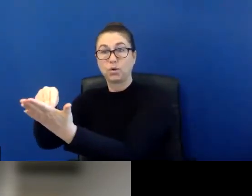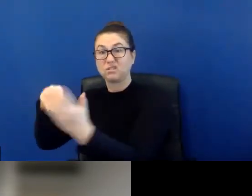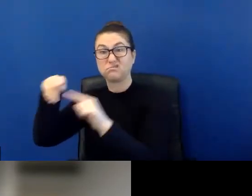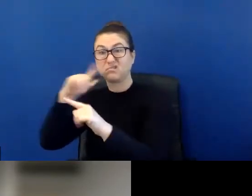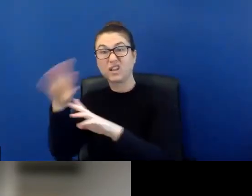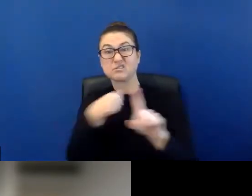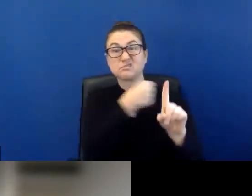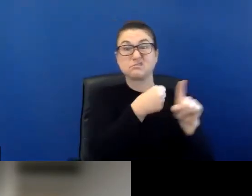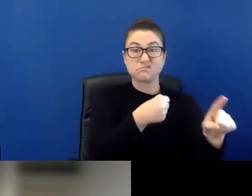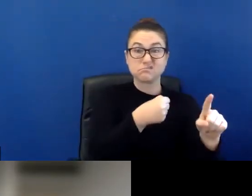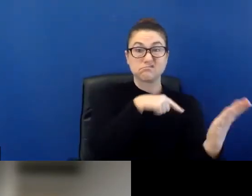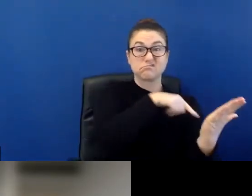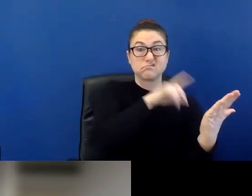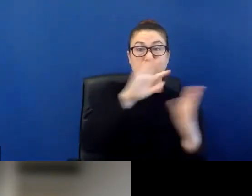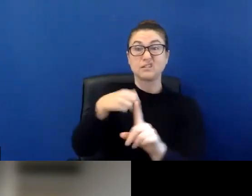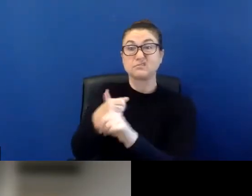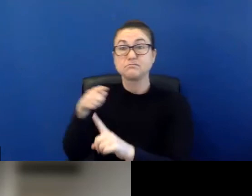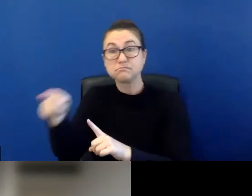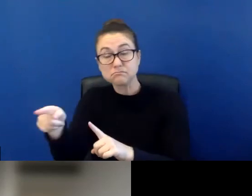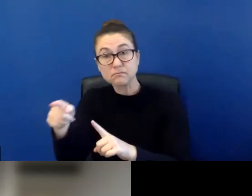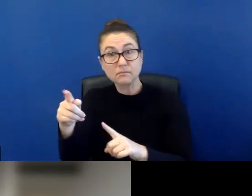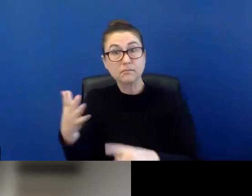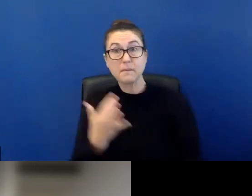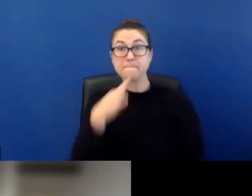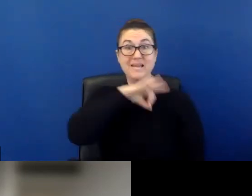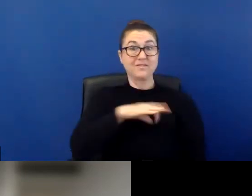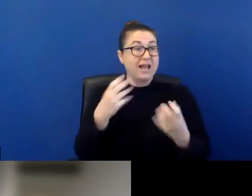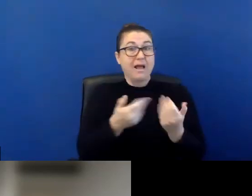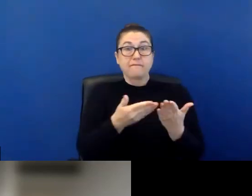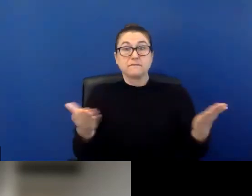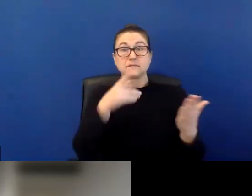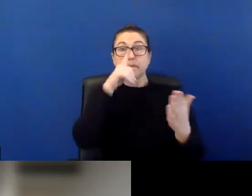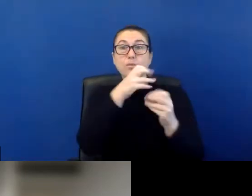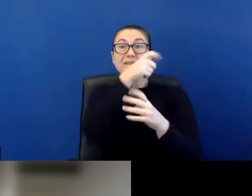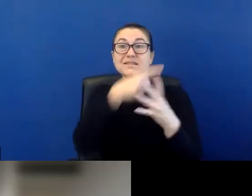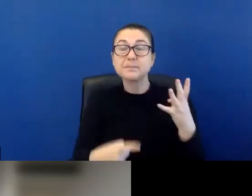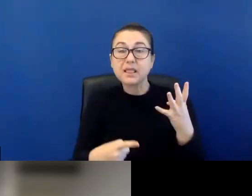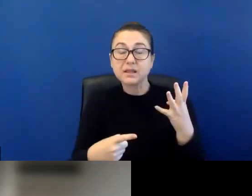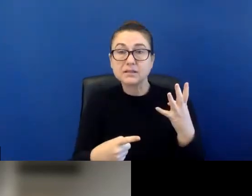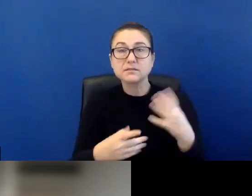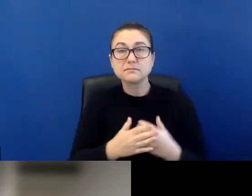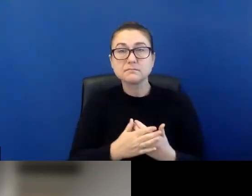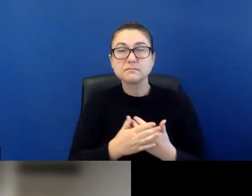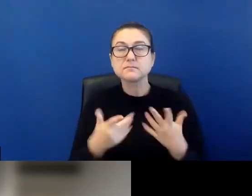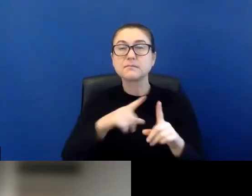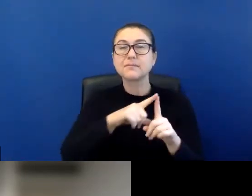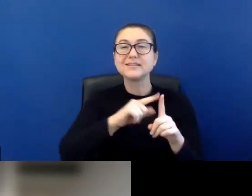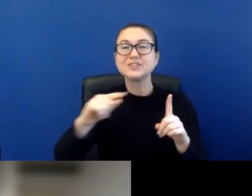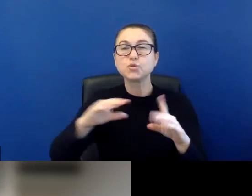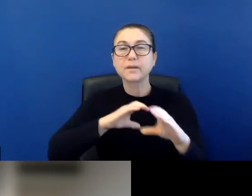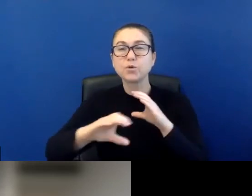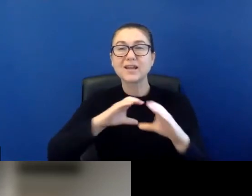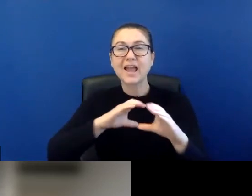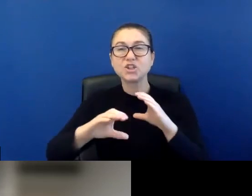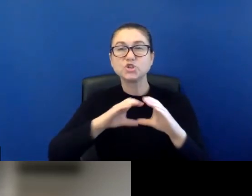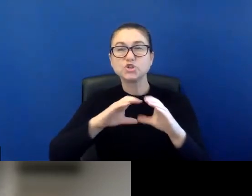which is ultimately very good for people with disability. A digital communication technology